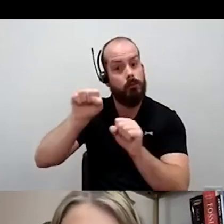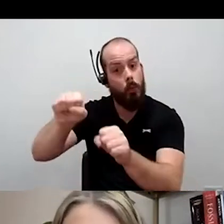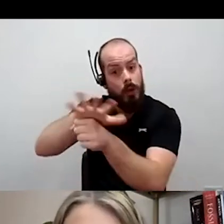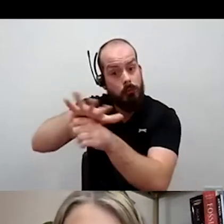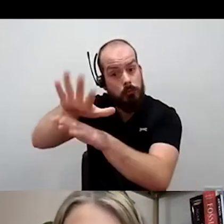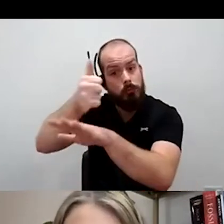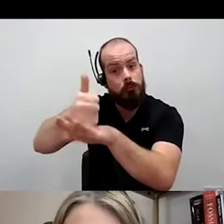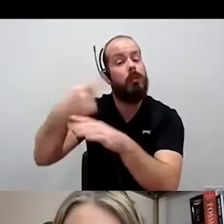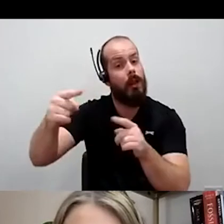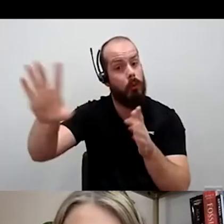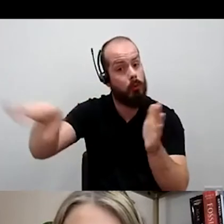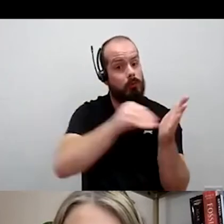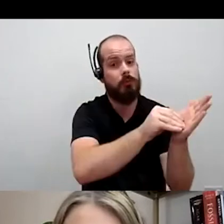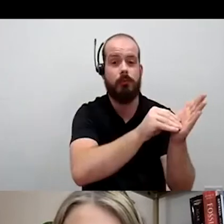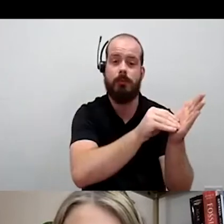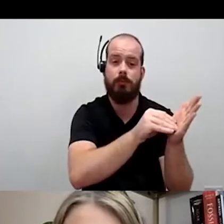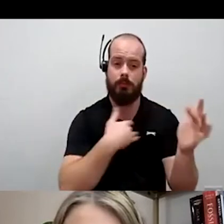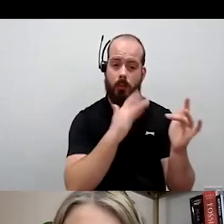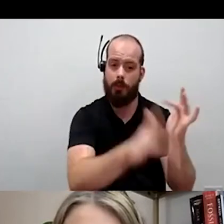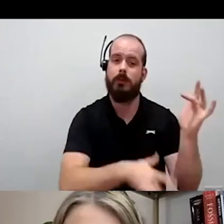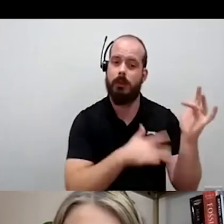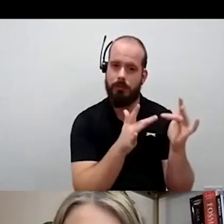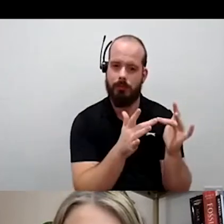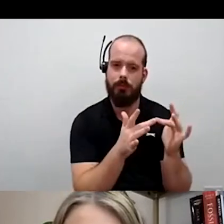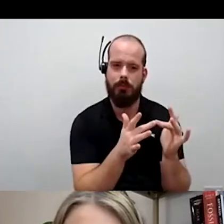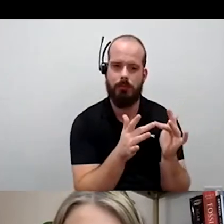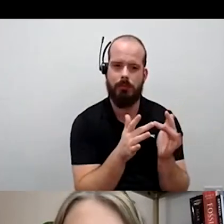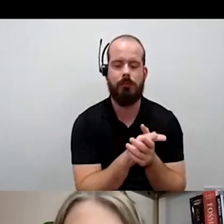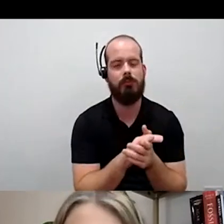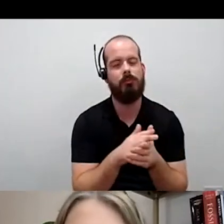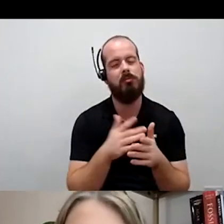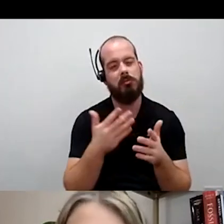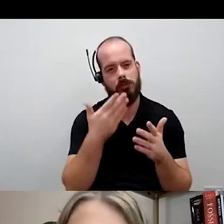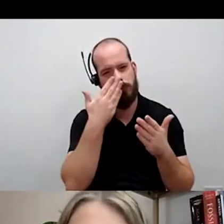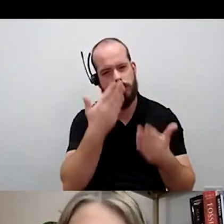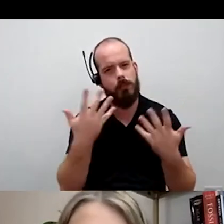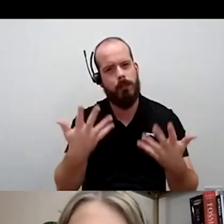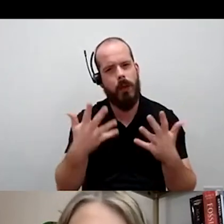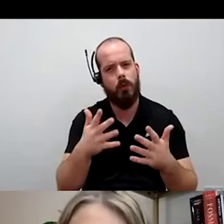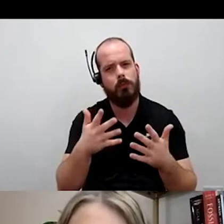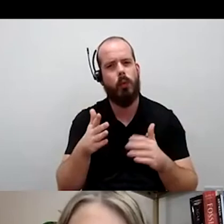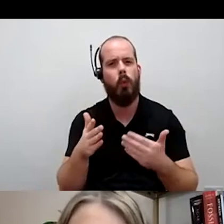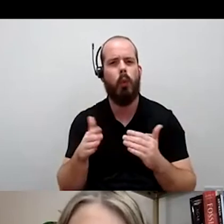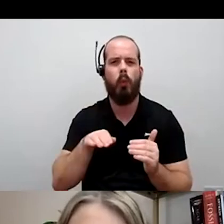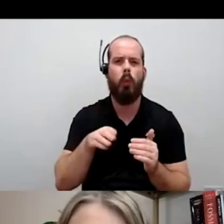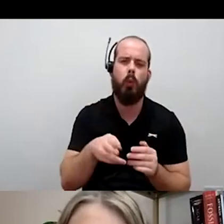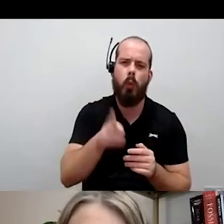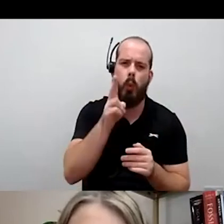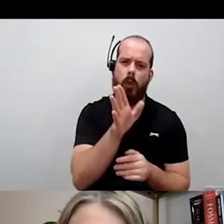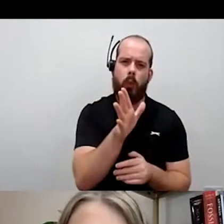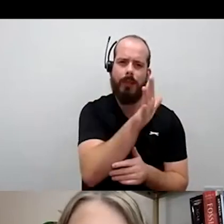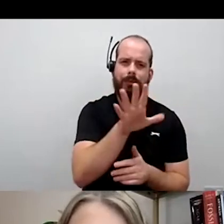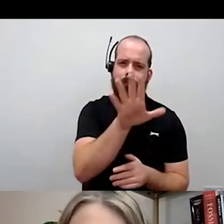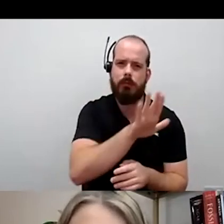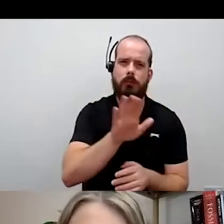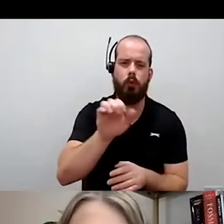this gave a good impression. It's more something of Northwestern Europe than Southern Europe, and in the former communist countries,